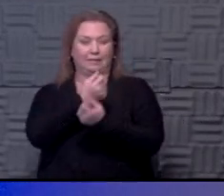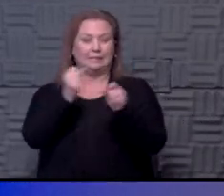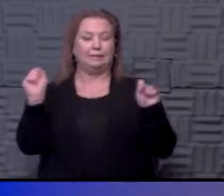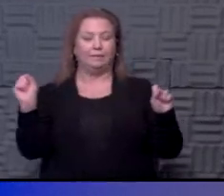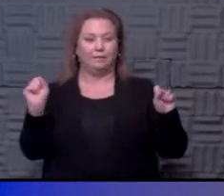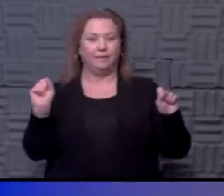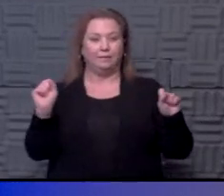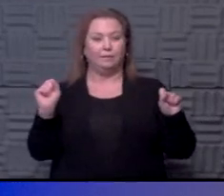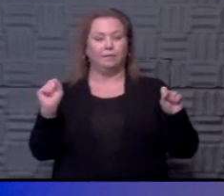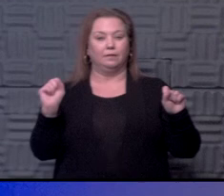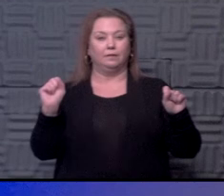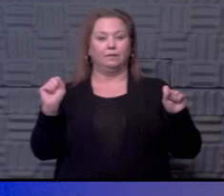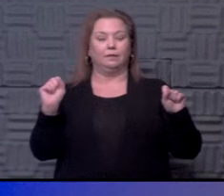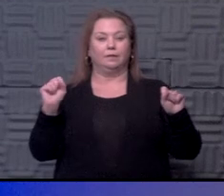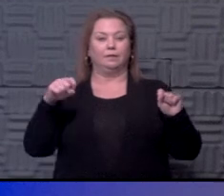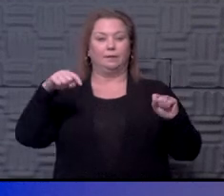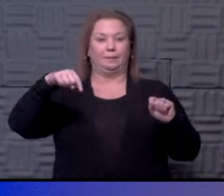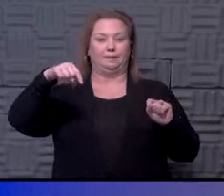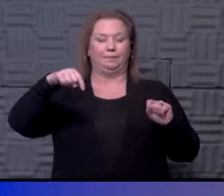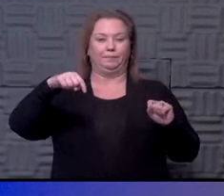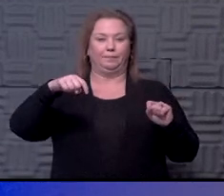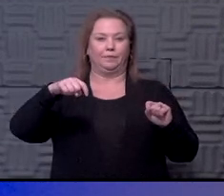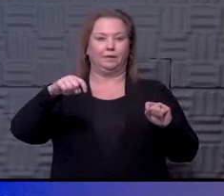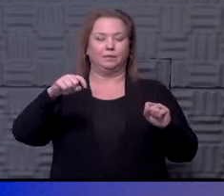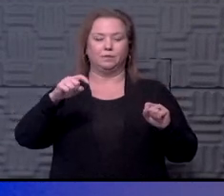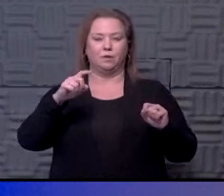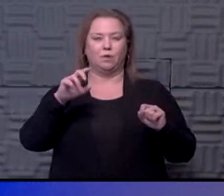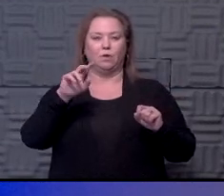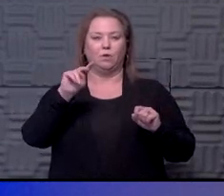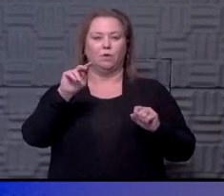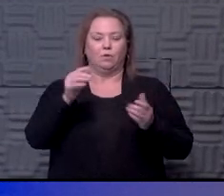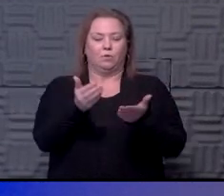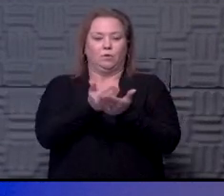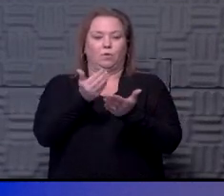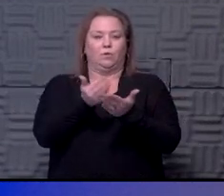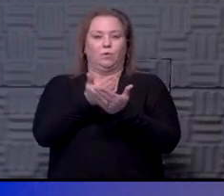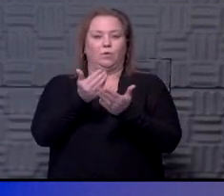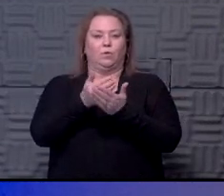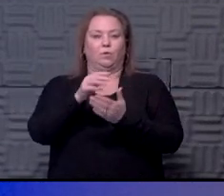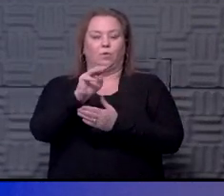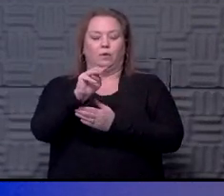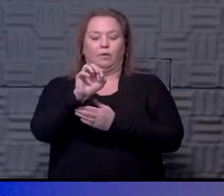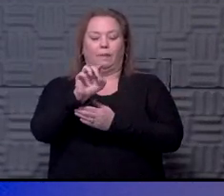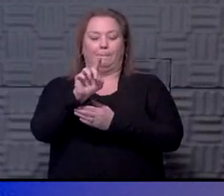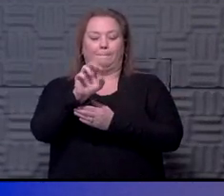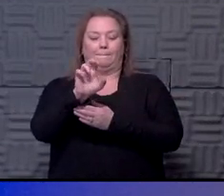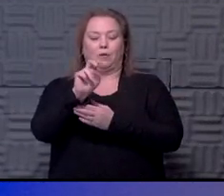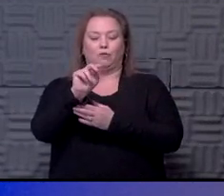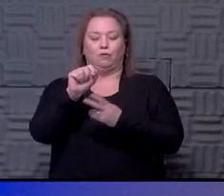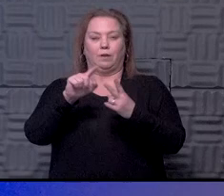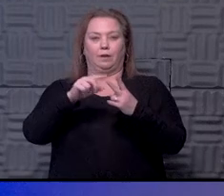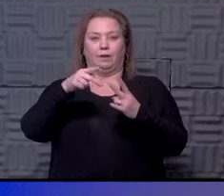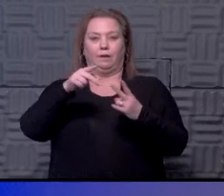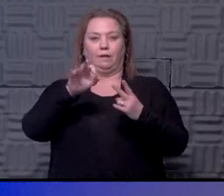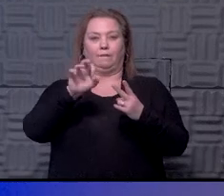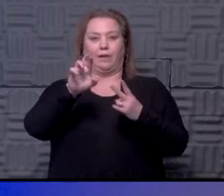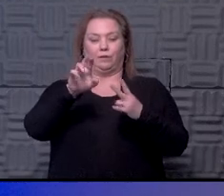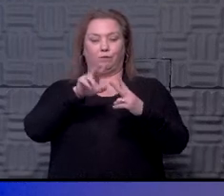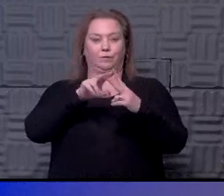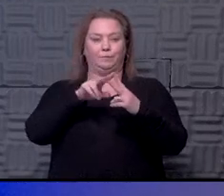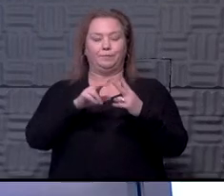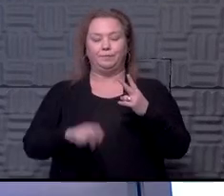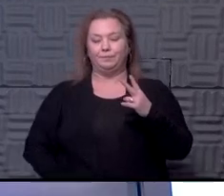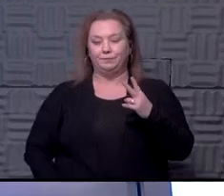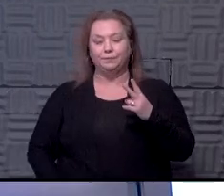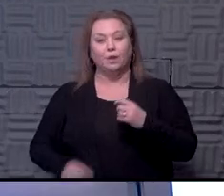safe. Again, this is just so novel with Moderna and Pfizer right now that that is the guidance. One last question. Renee